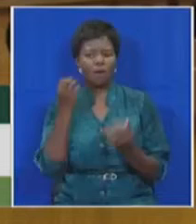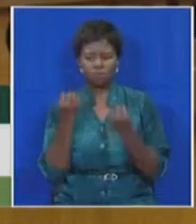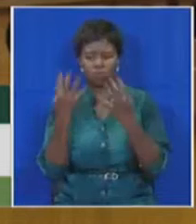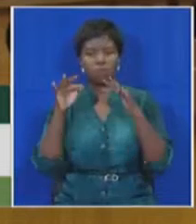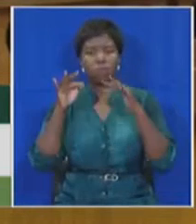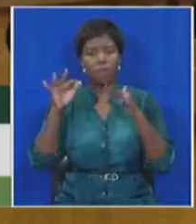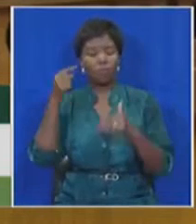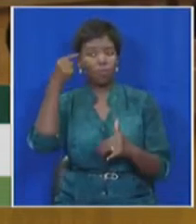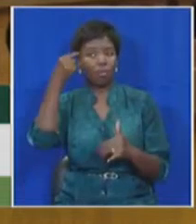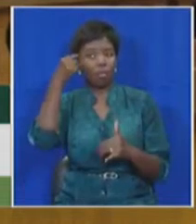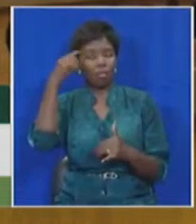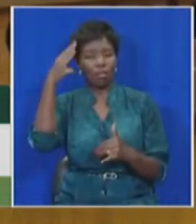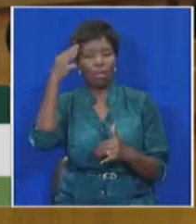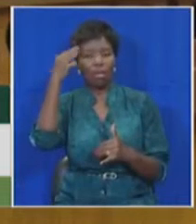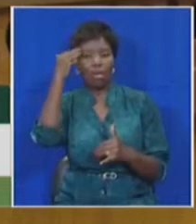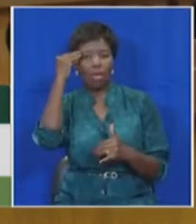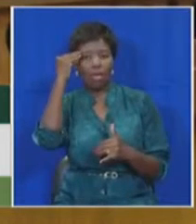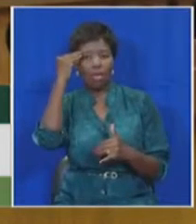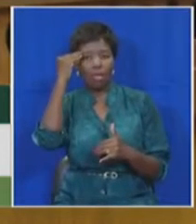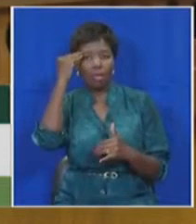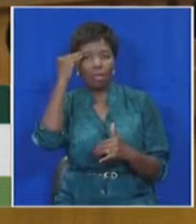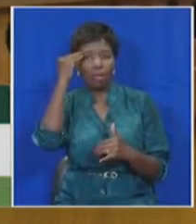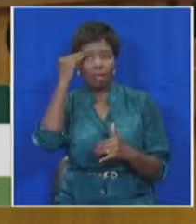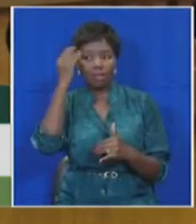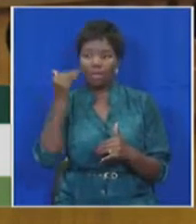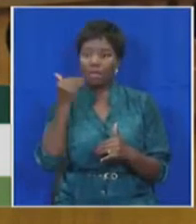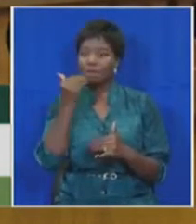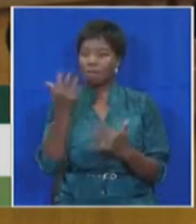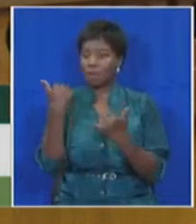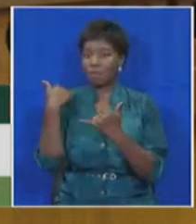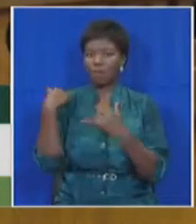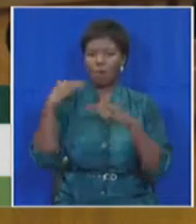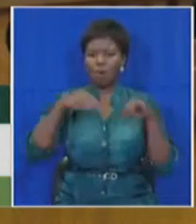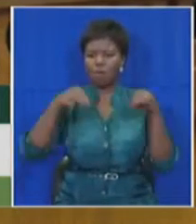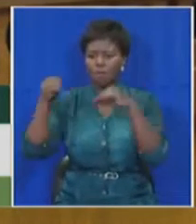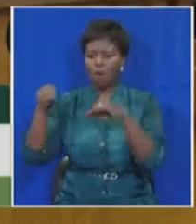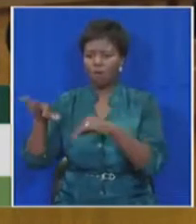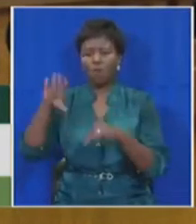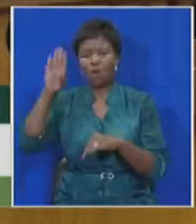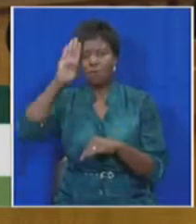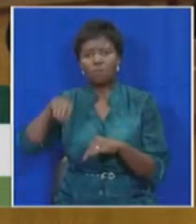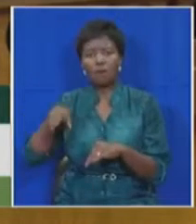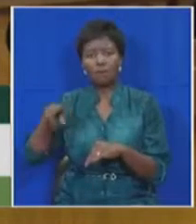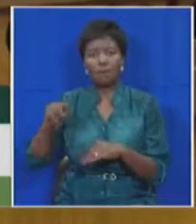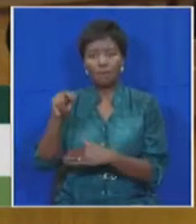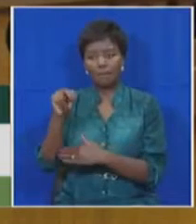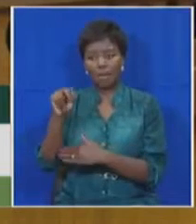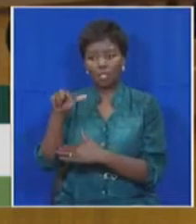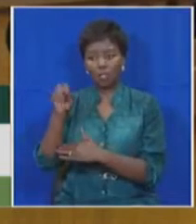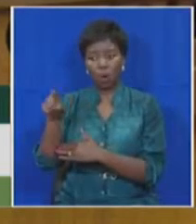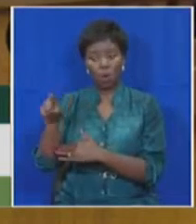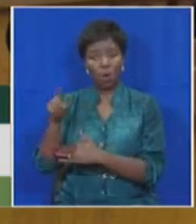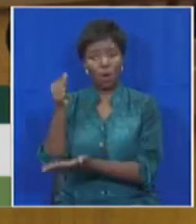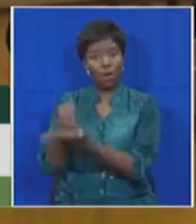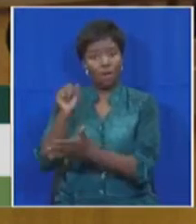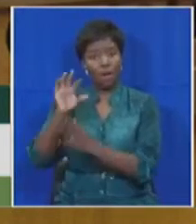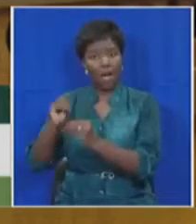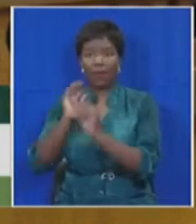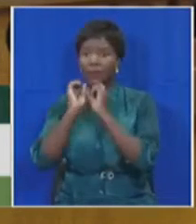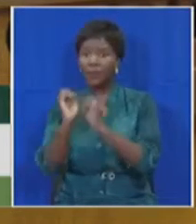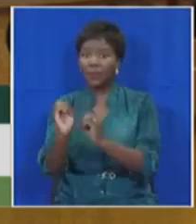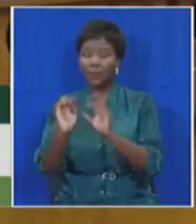ill patients were carted off to unlicensed NGOs without telling them or their families